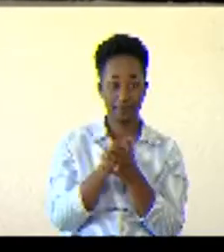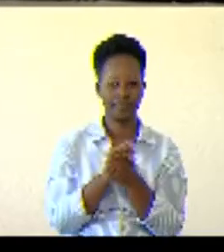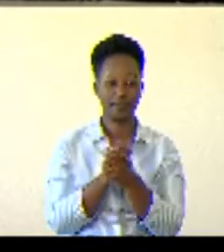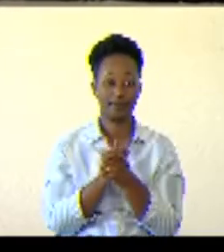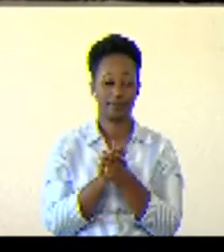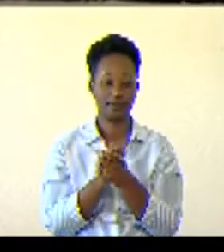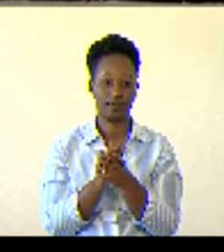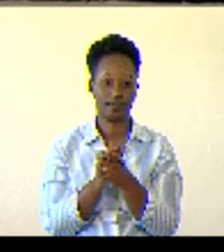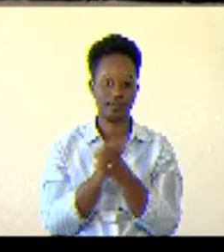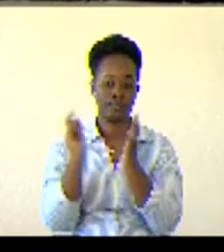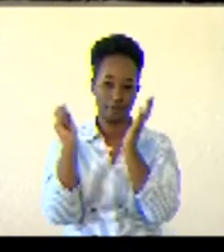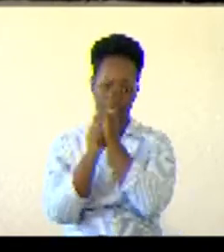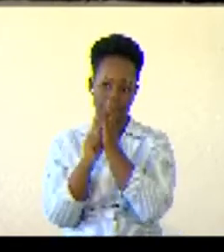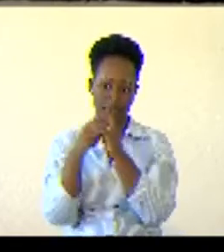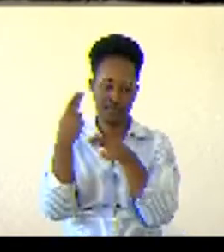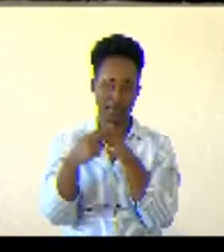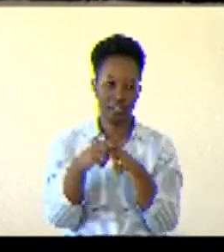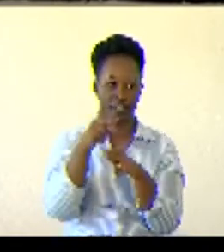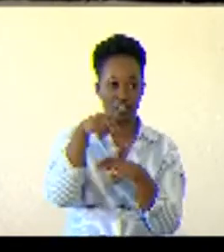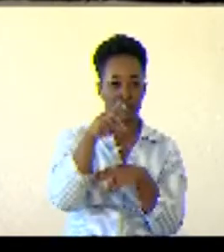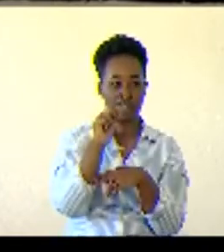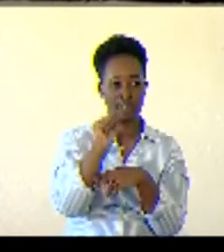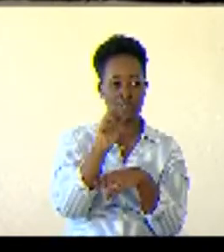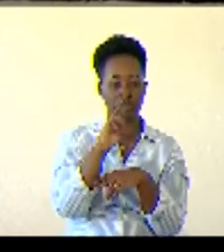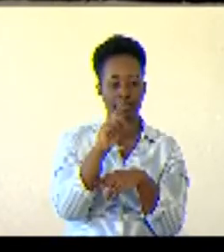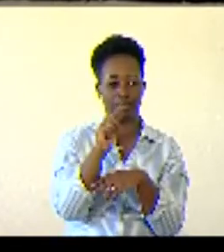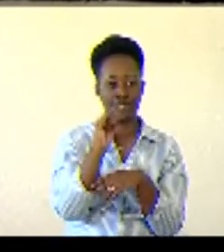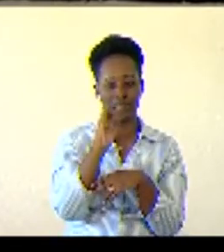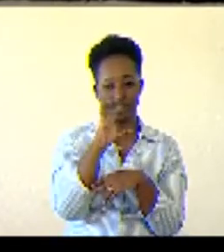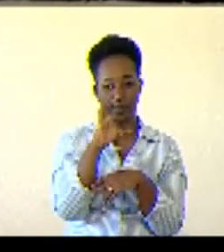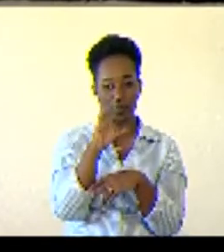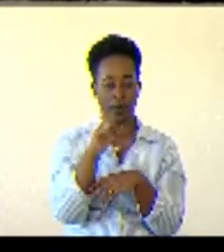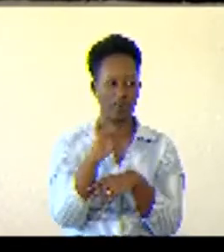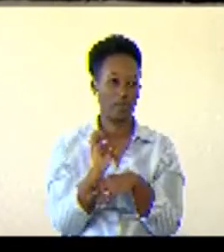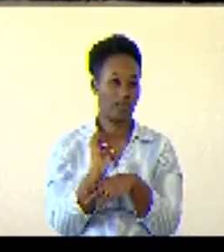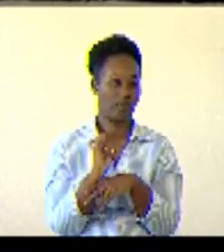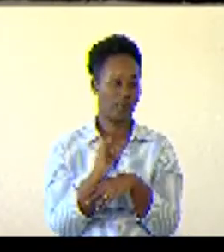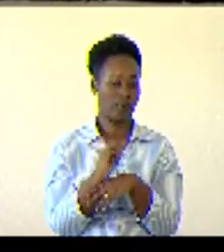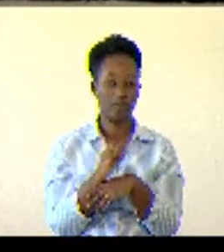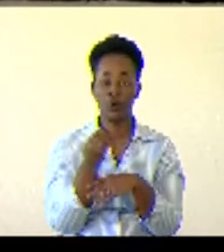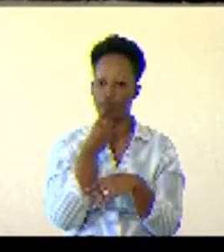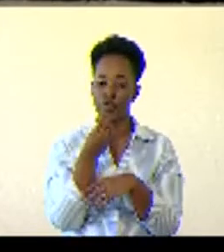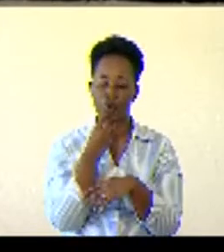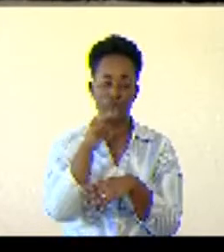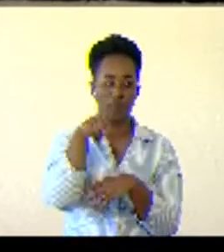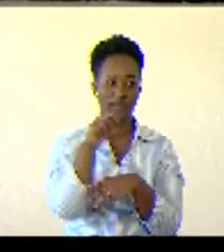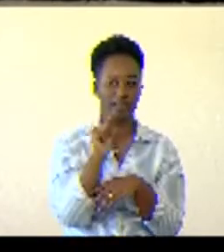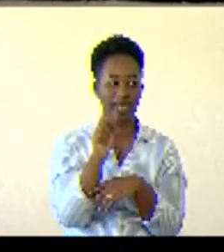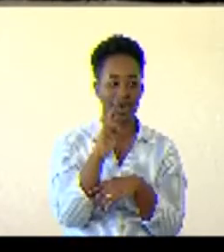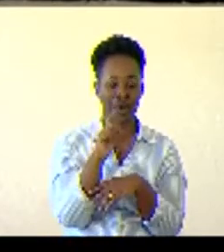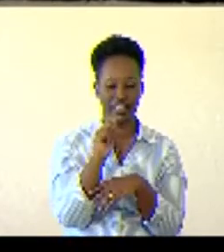can call it be a particle. It can just be a food particle. It can be a food particle. That food particle can be